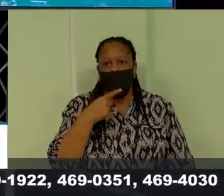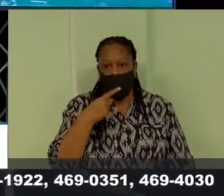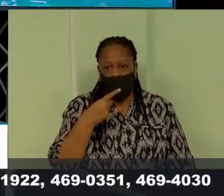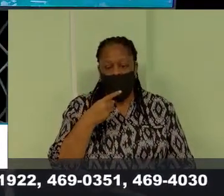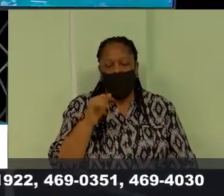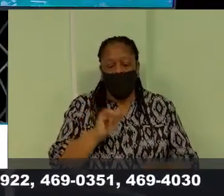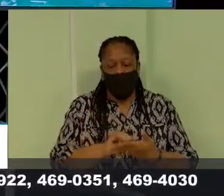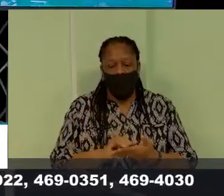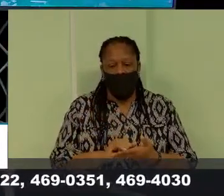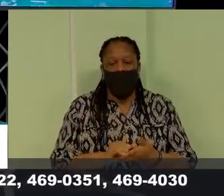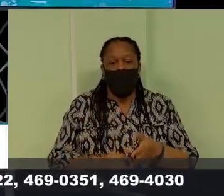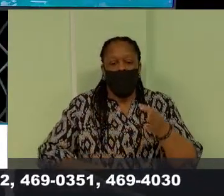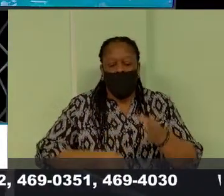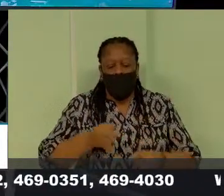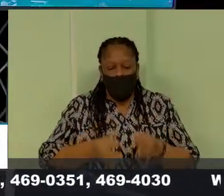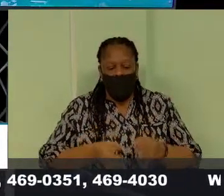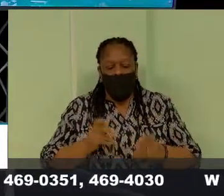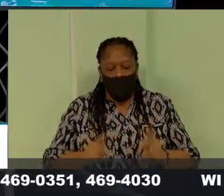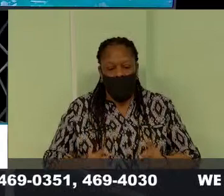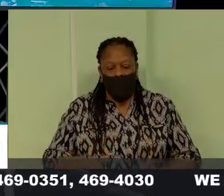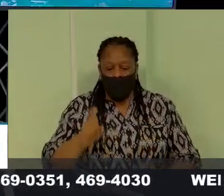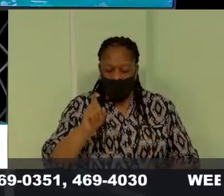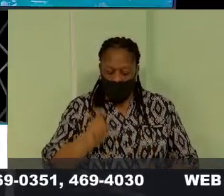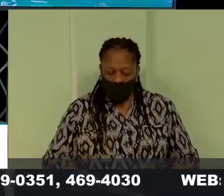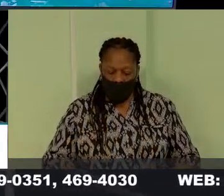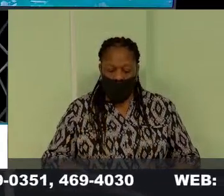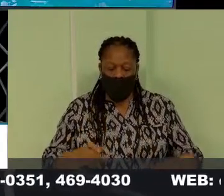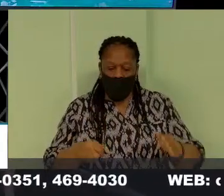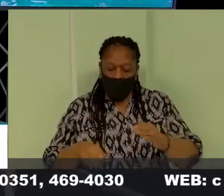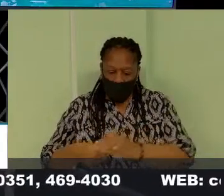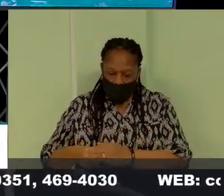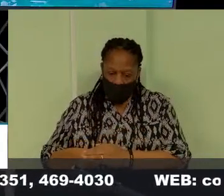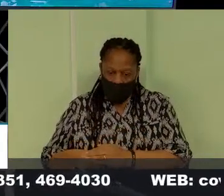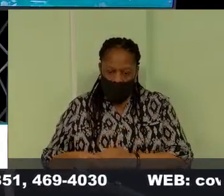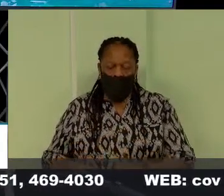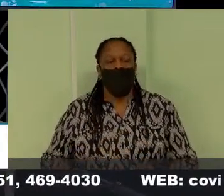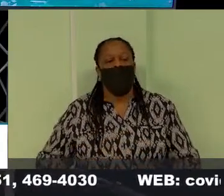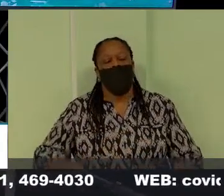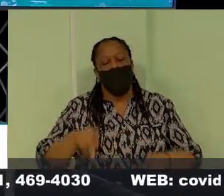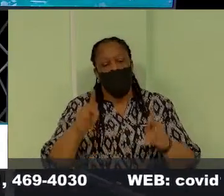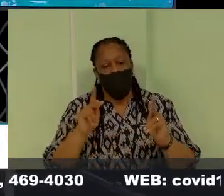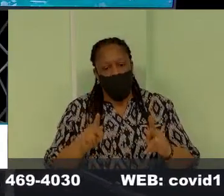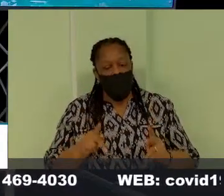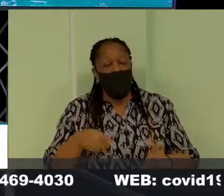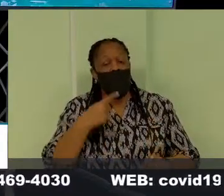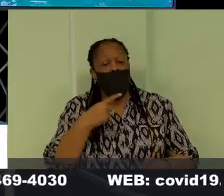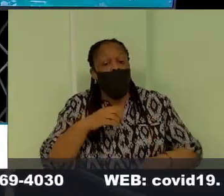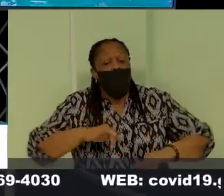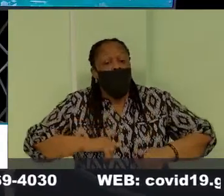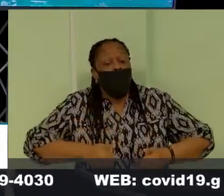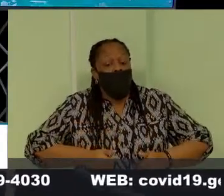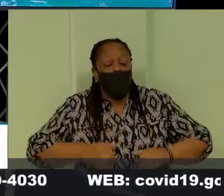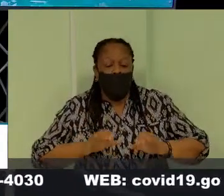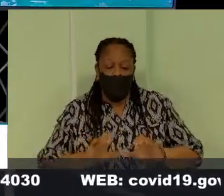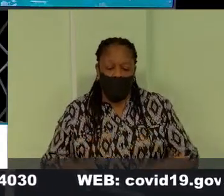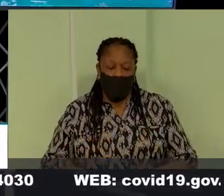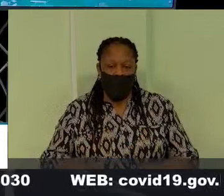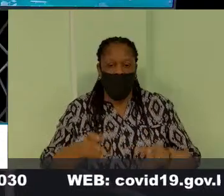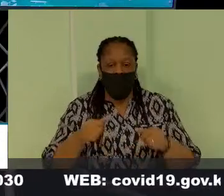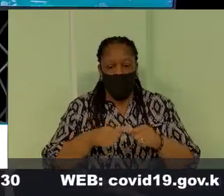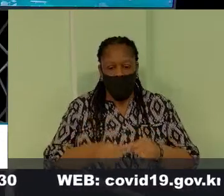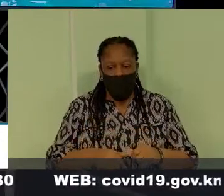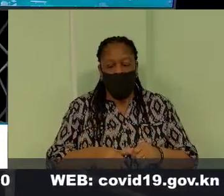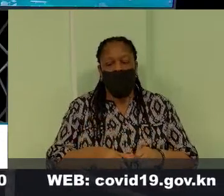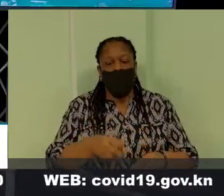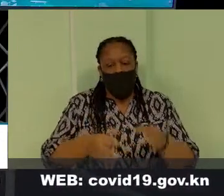Act to set conditions of stay while a person is in quarantine. Section